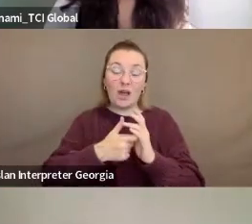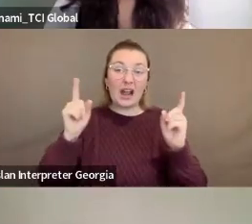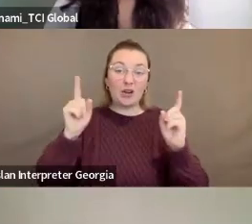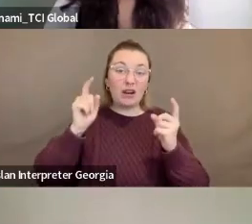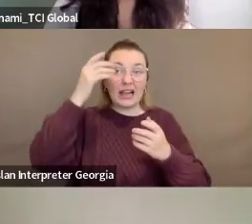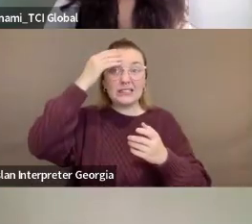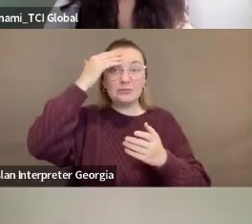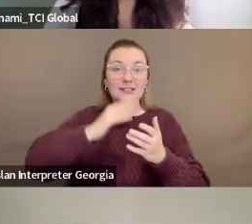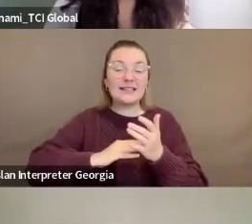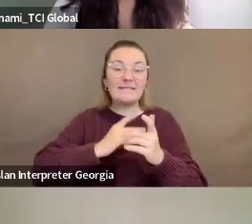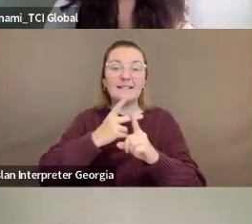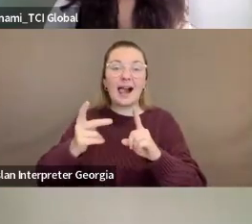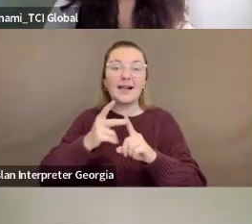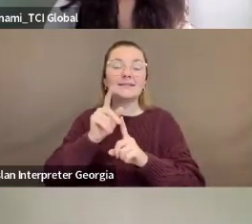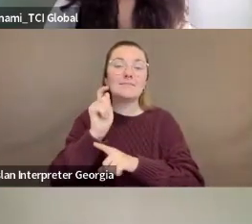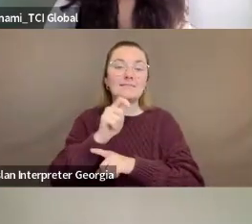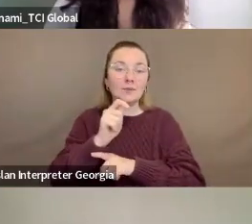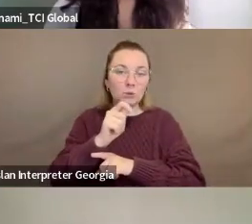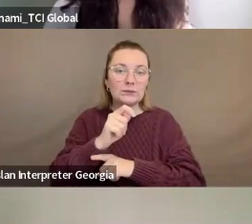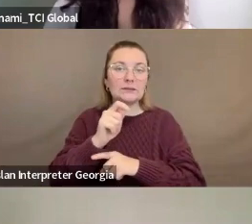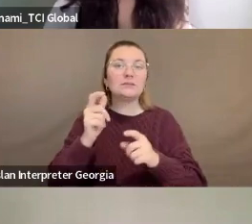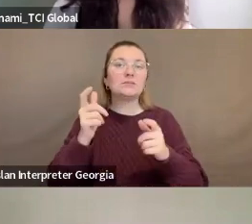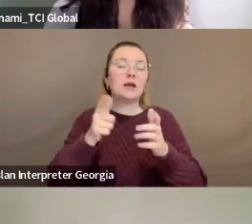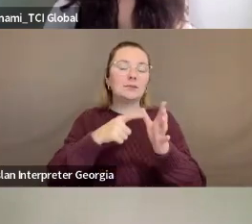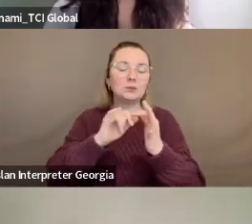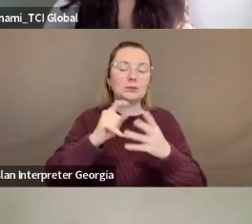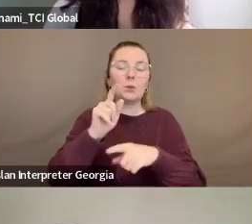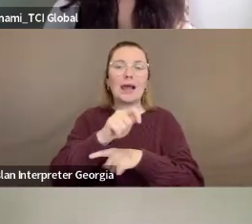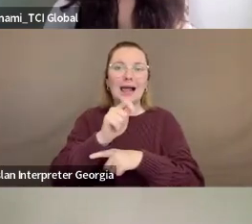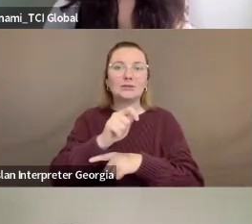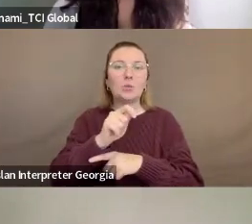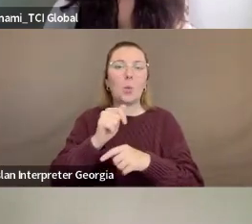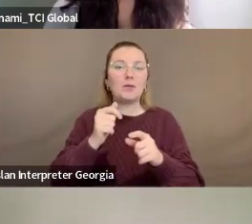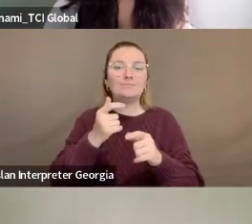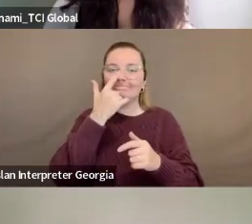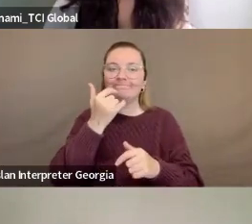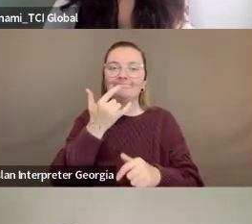experiencing violence, abuse, neglect, and exploitation.